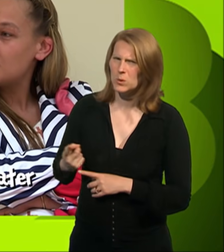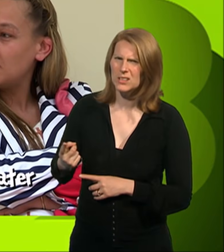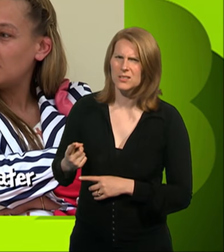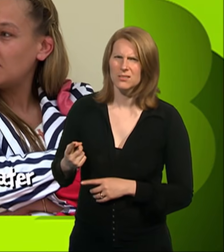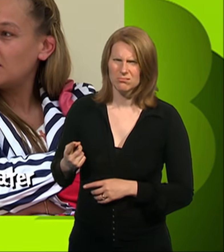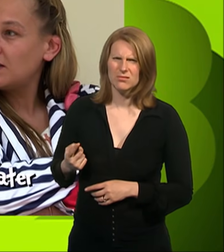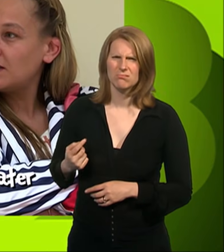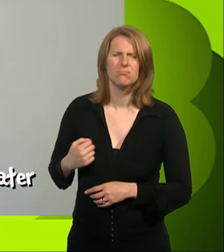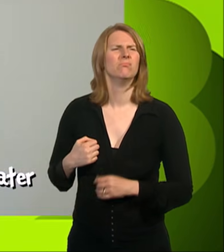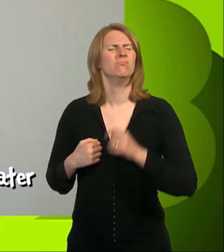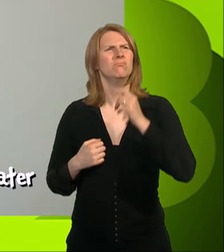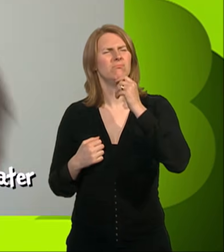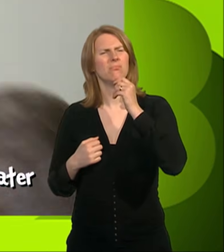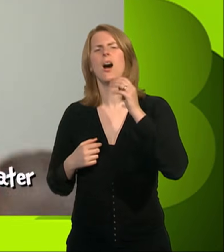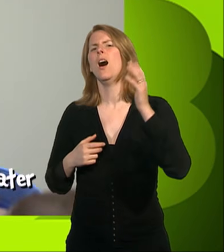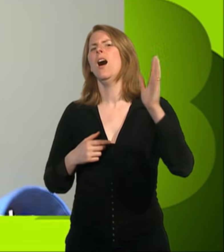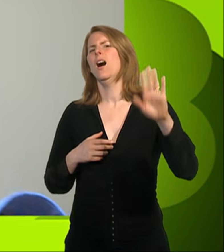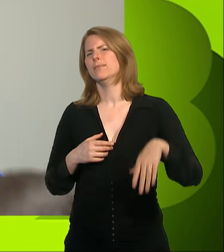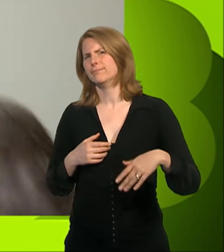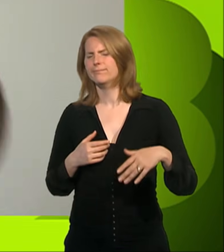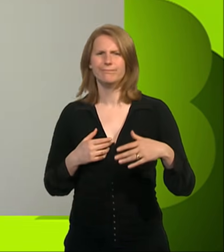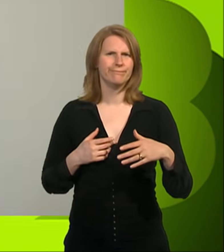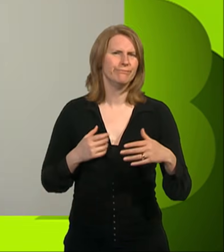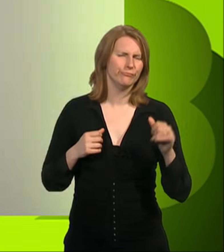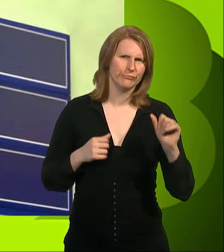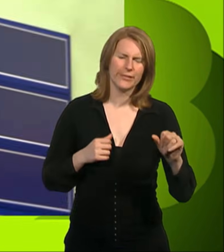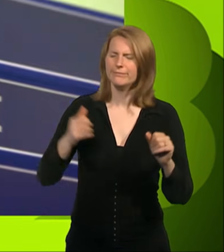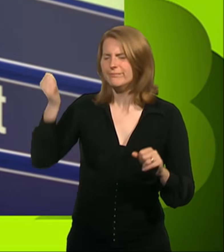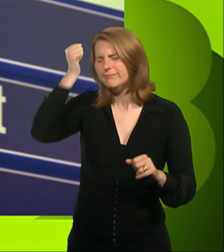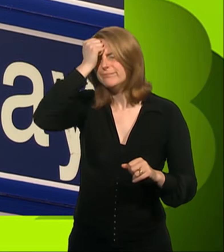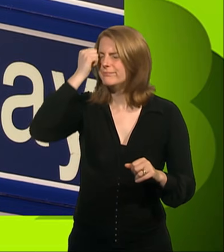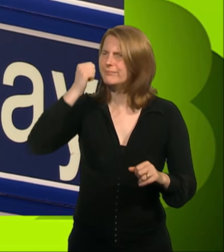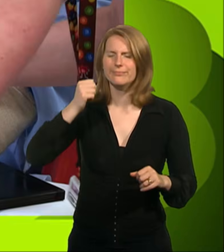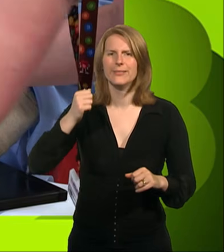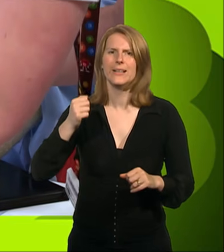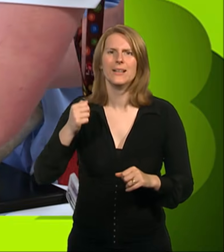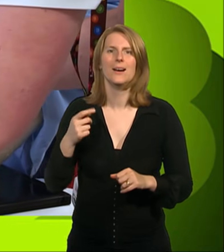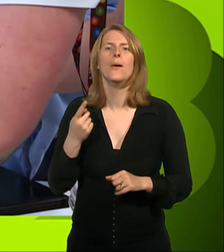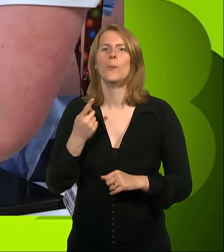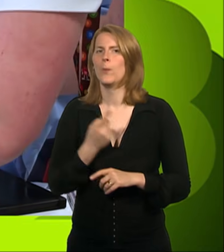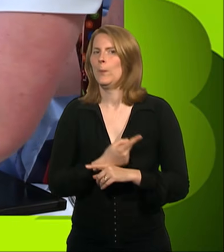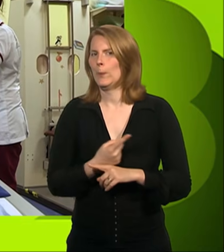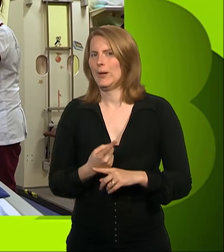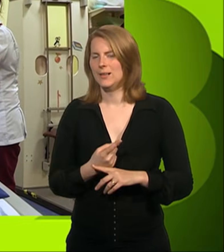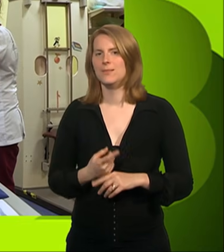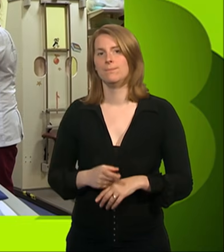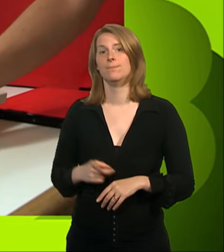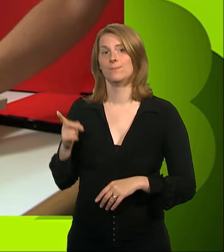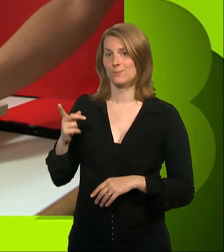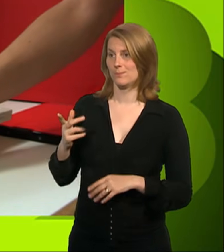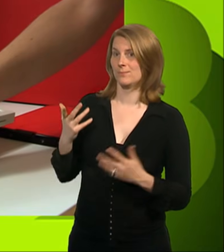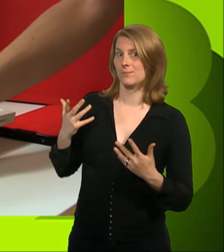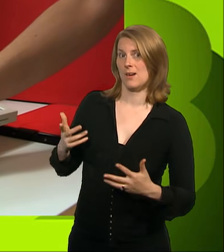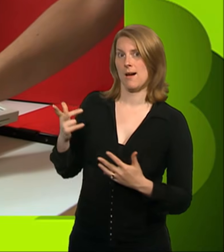You done it last week? It's been a week, but never mind. It's off to X-ray so Dr Xand can see how that elbow's